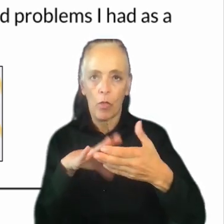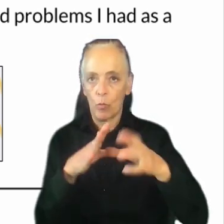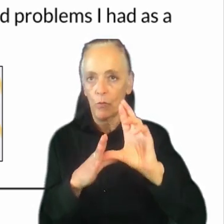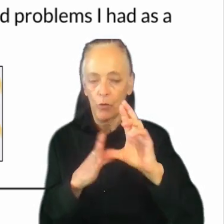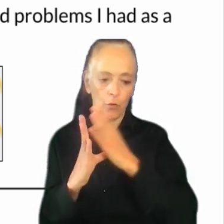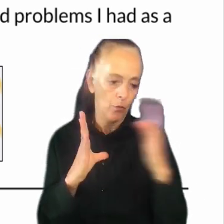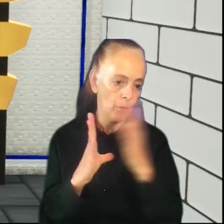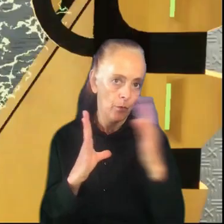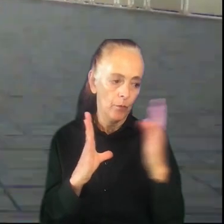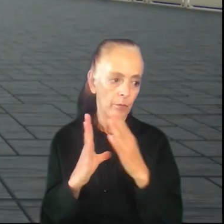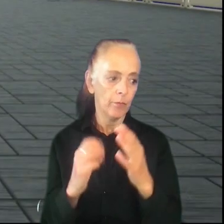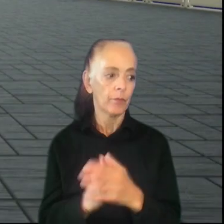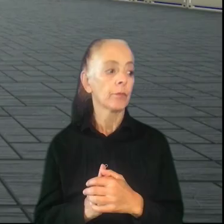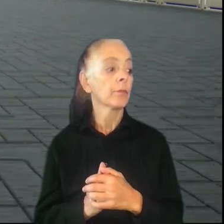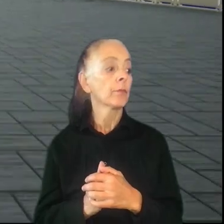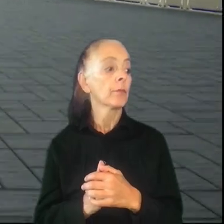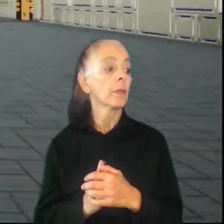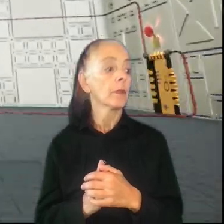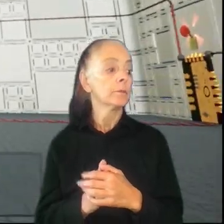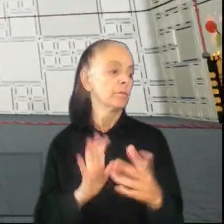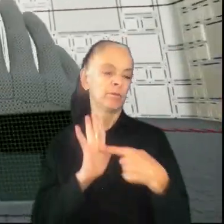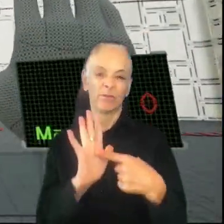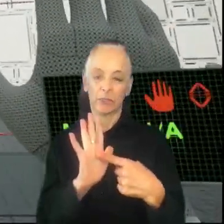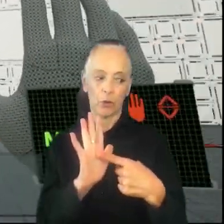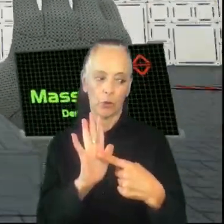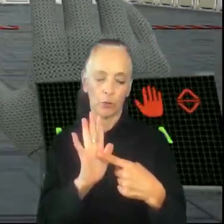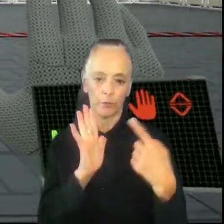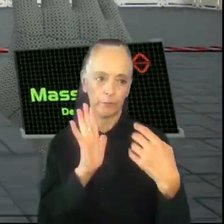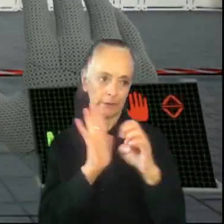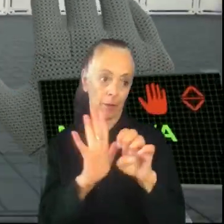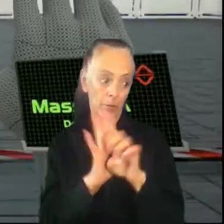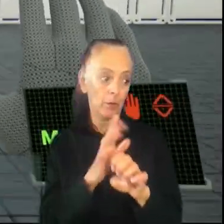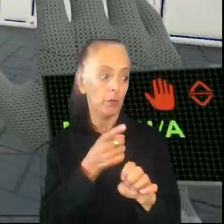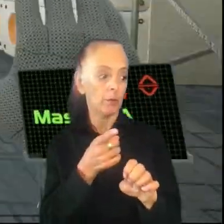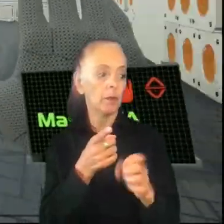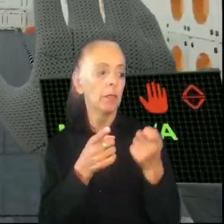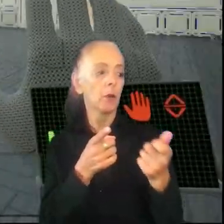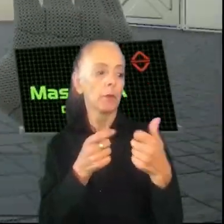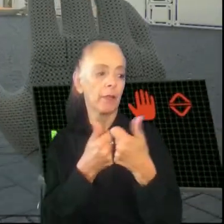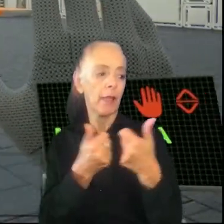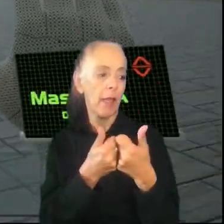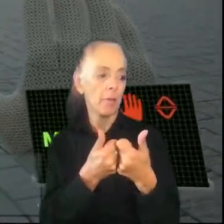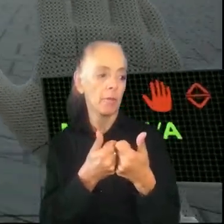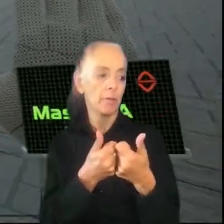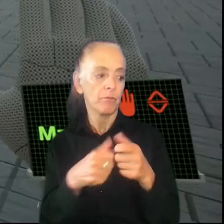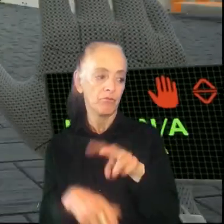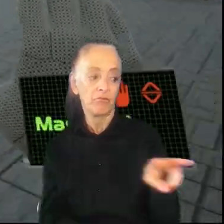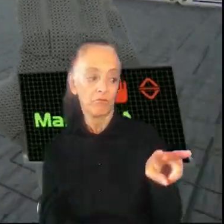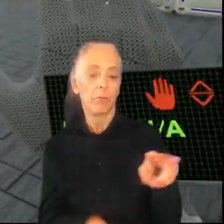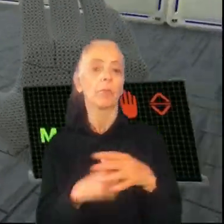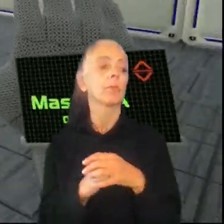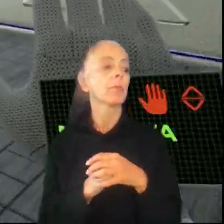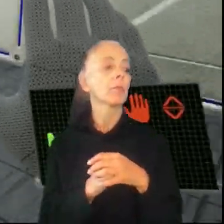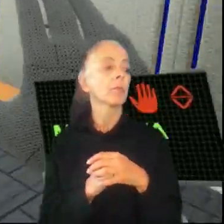for and just to give some context here is a little bit of the game being played as you can